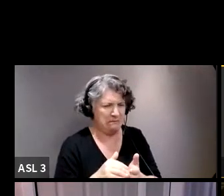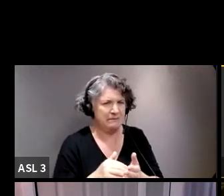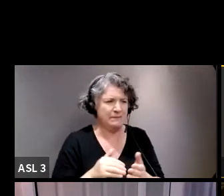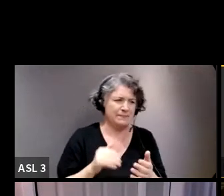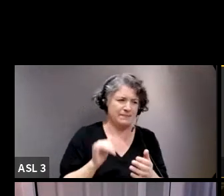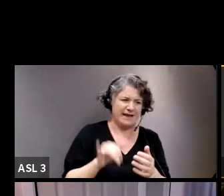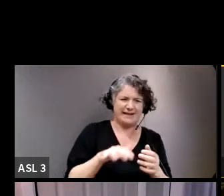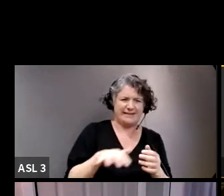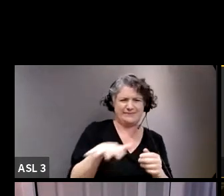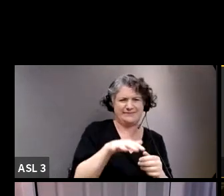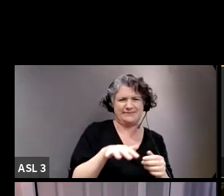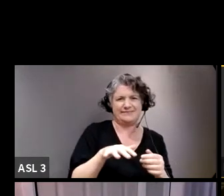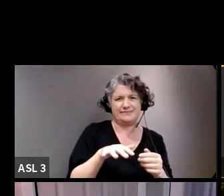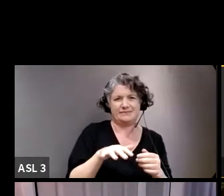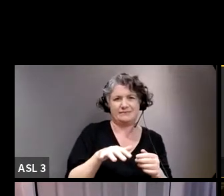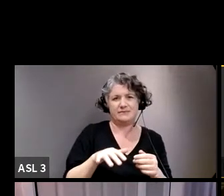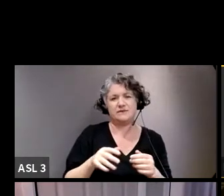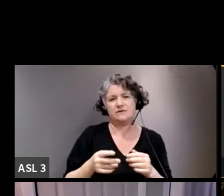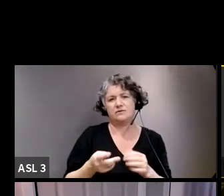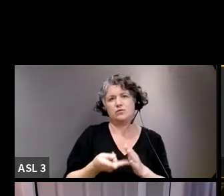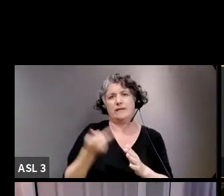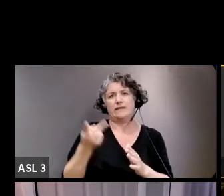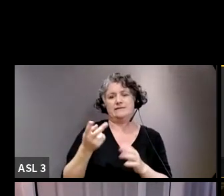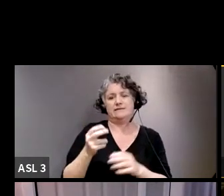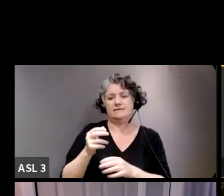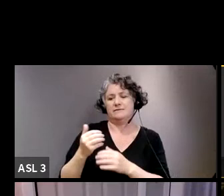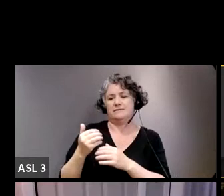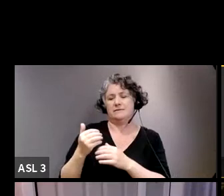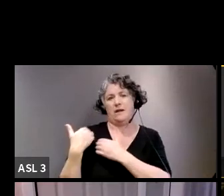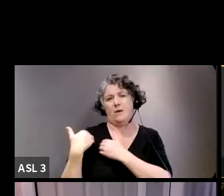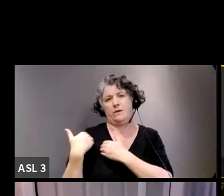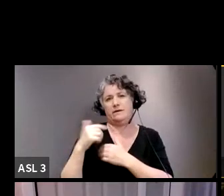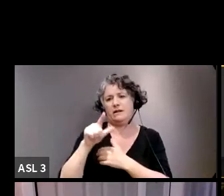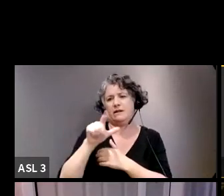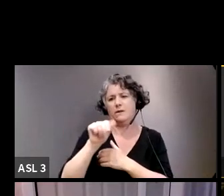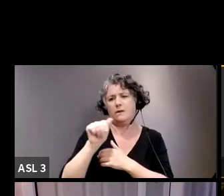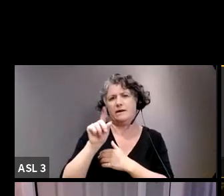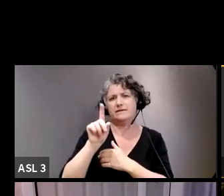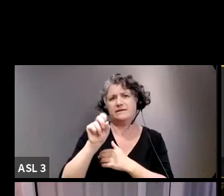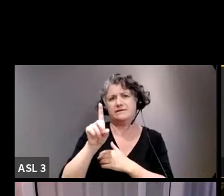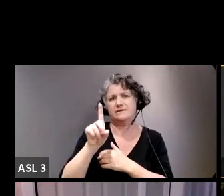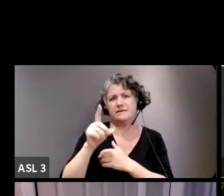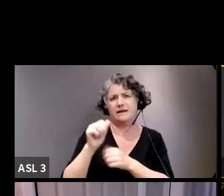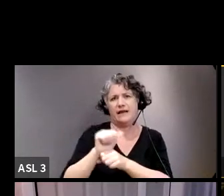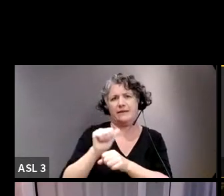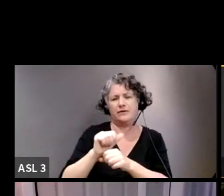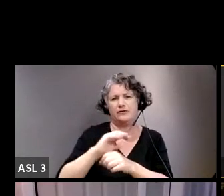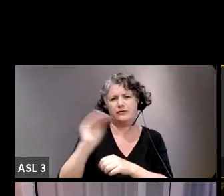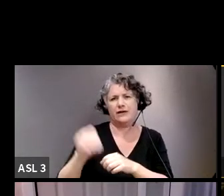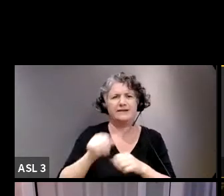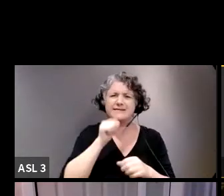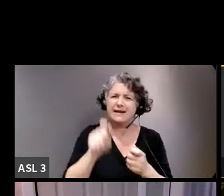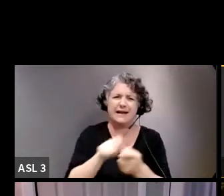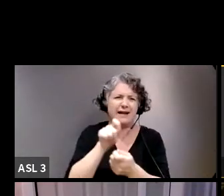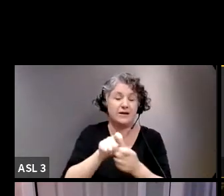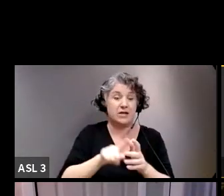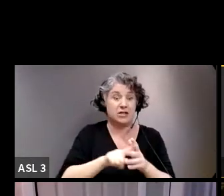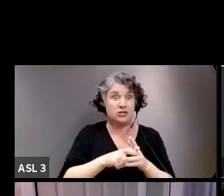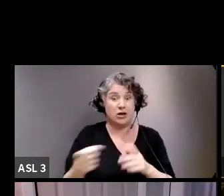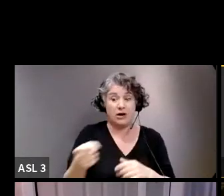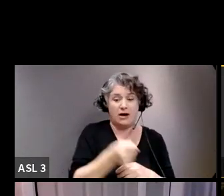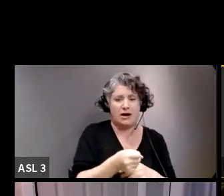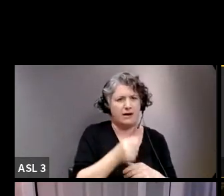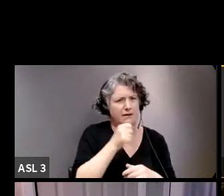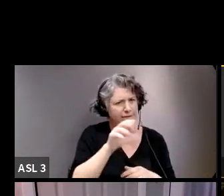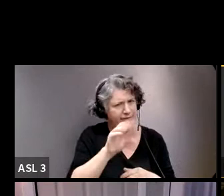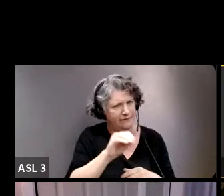um loaded labor rate which which we know is is is not accurate uh starting salary um obviously is a bit higher